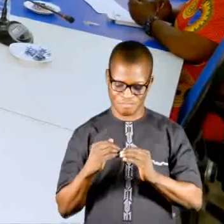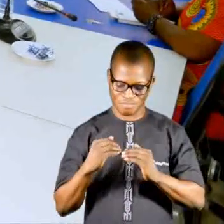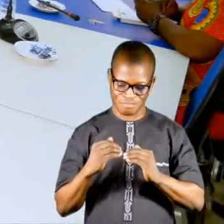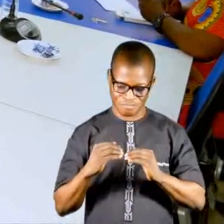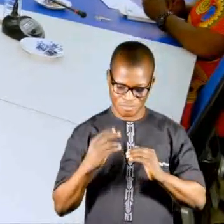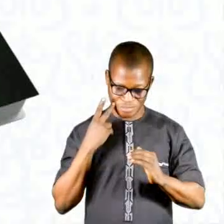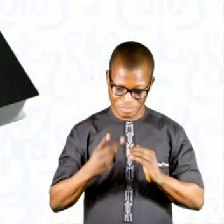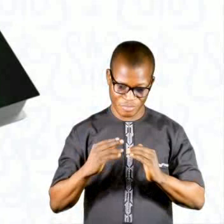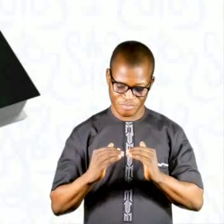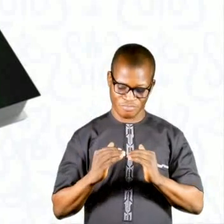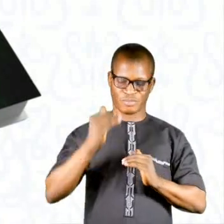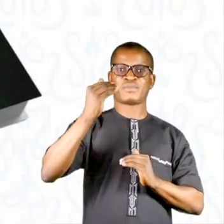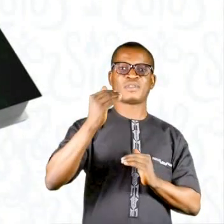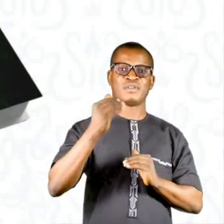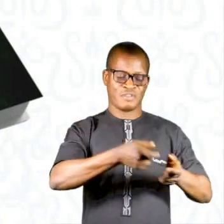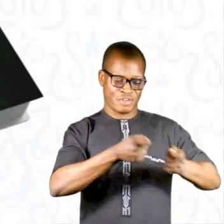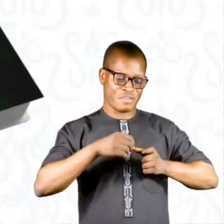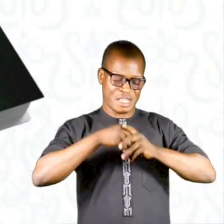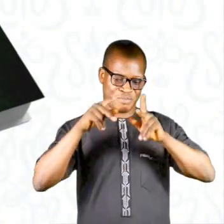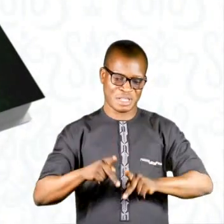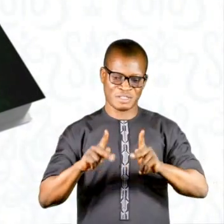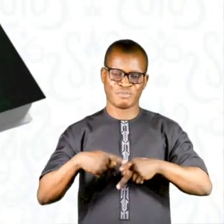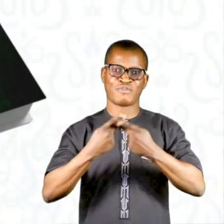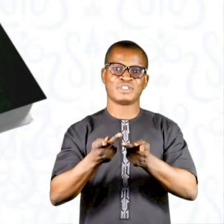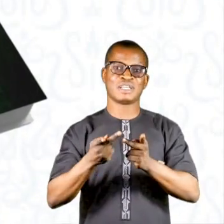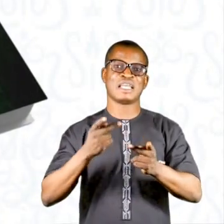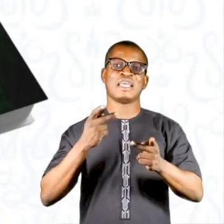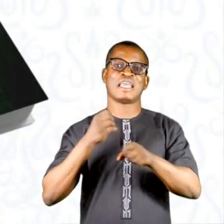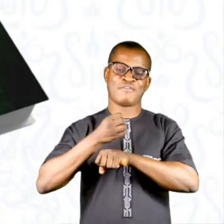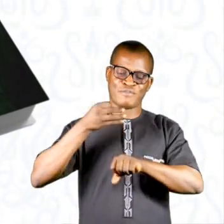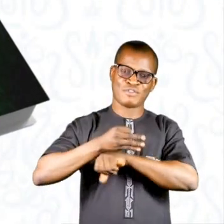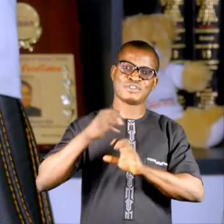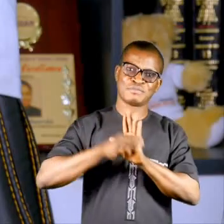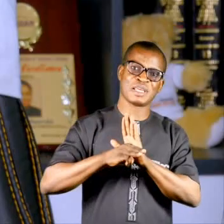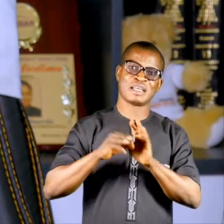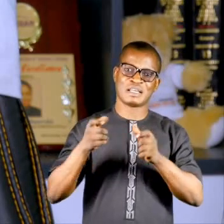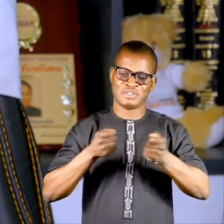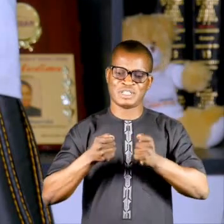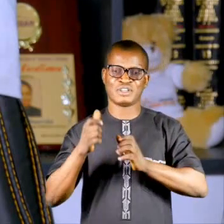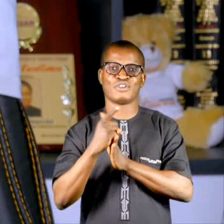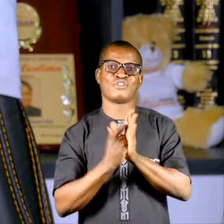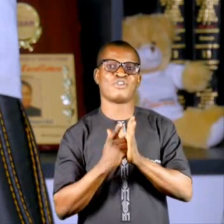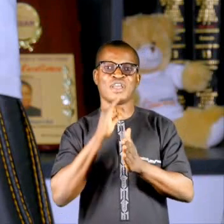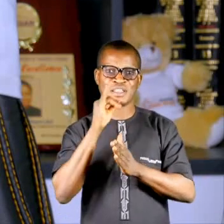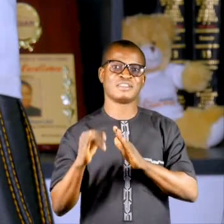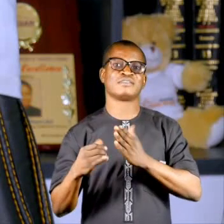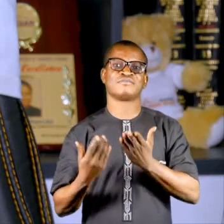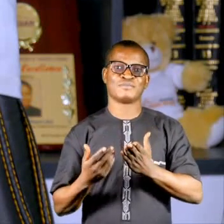new grounds. The Trafficking in Persons Prohibition Enforcement and Administration Act is currently